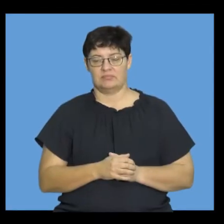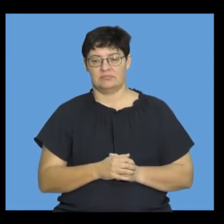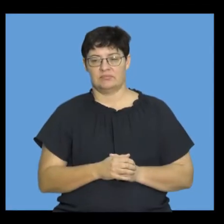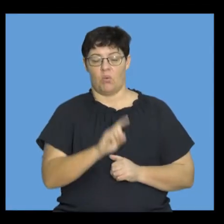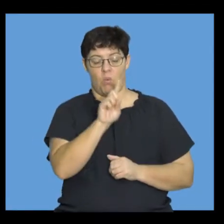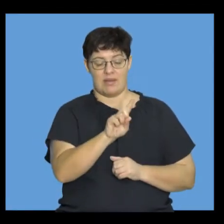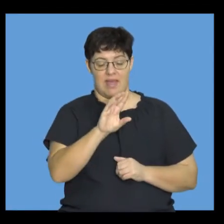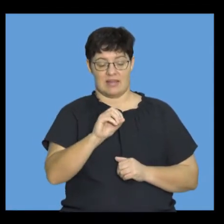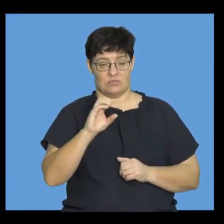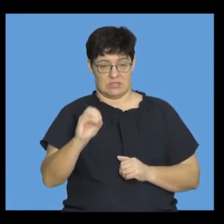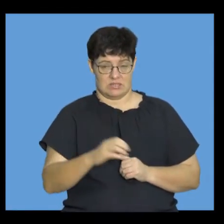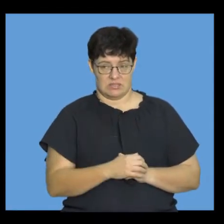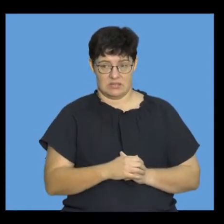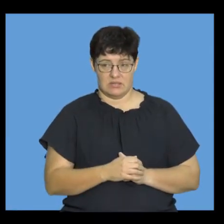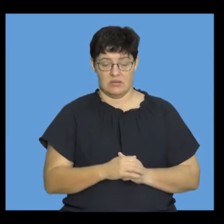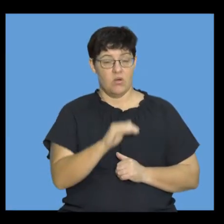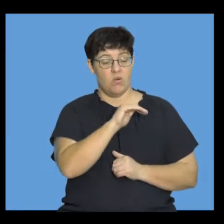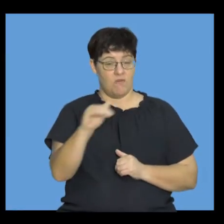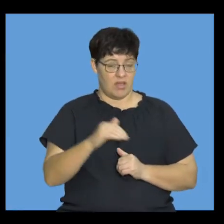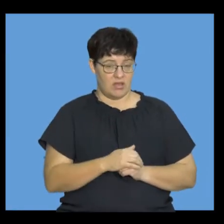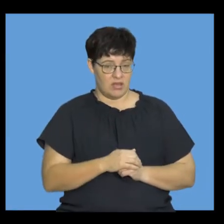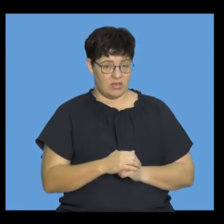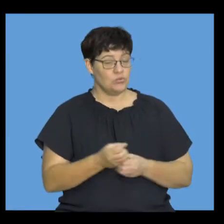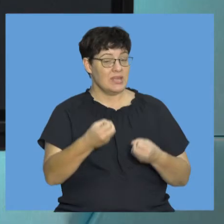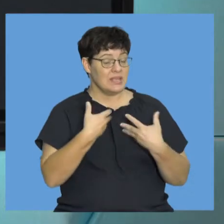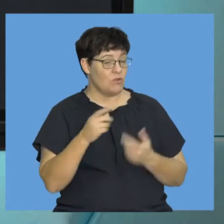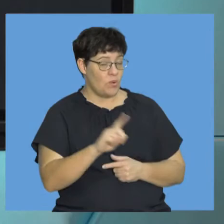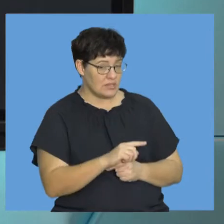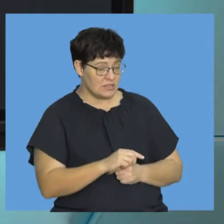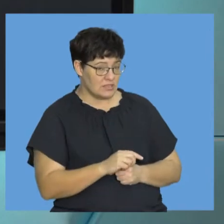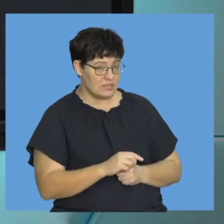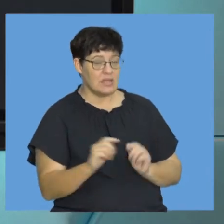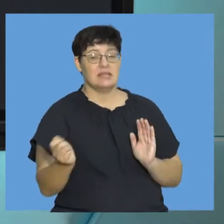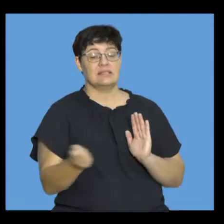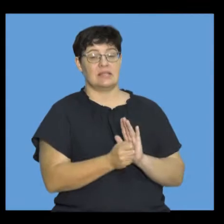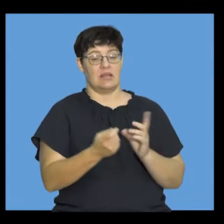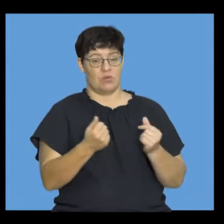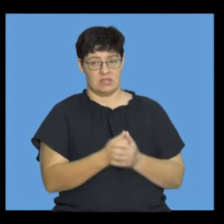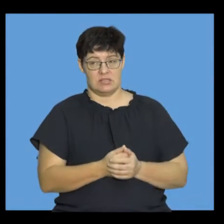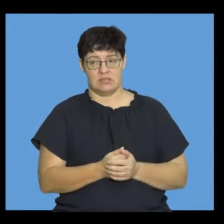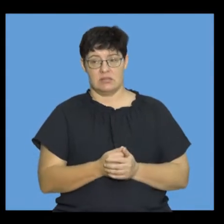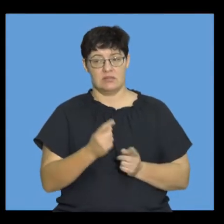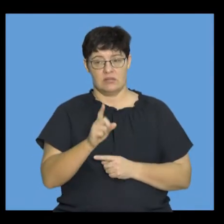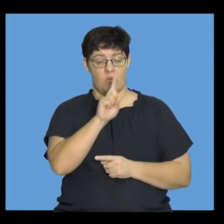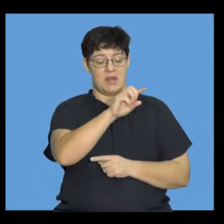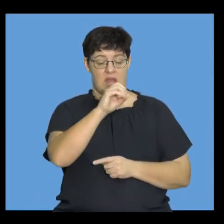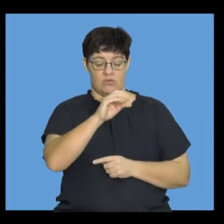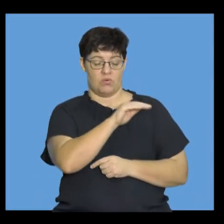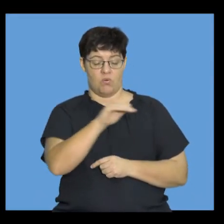100. Over what's given to you? The selling price. What's the ratio? What's the